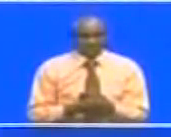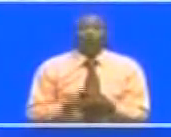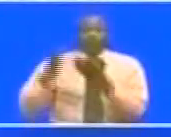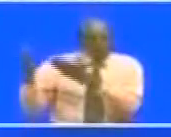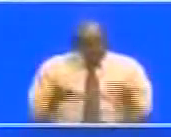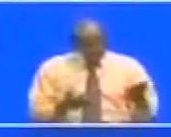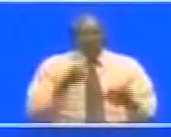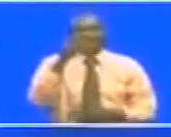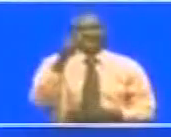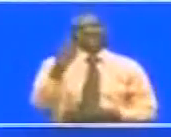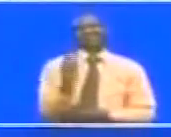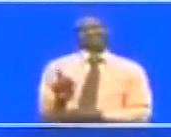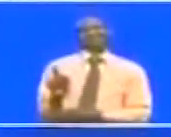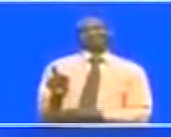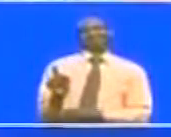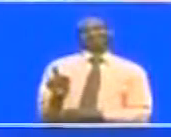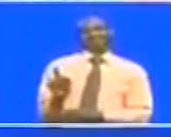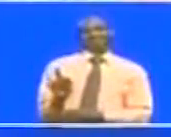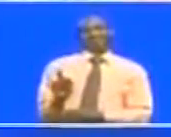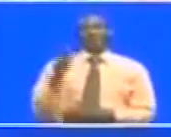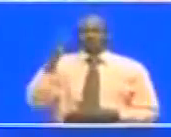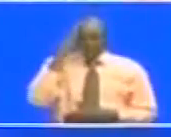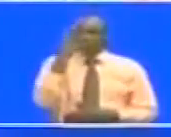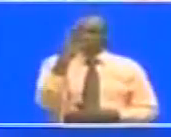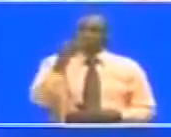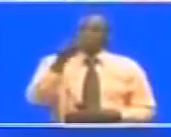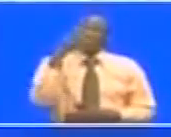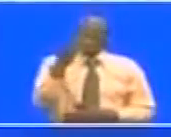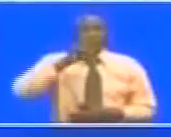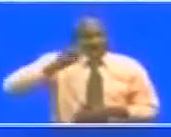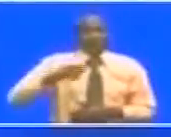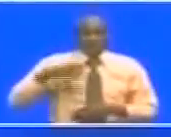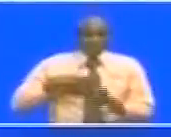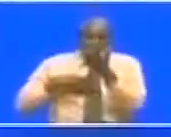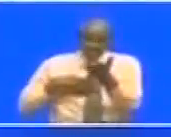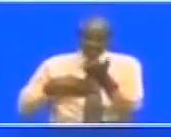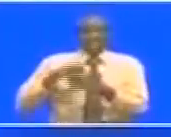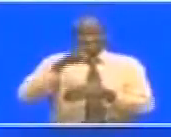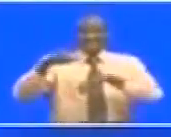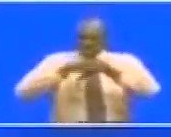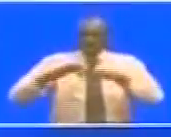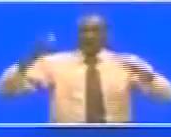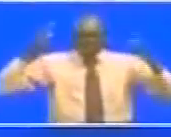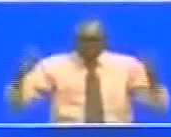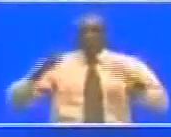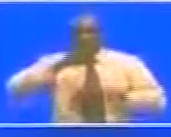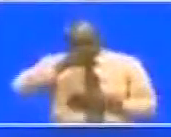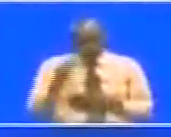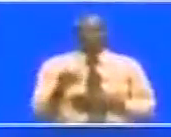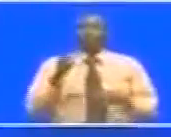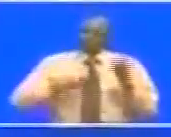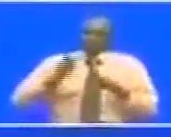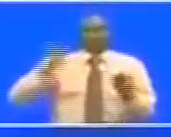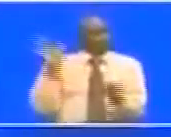Welcome to Dar es Salaam. With over 4.3 million people, Dar es Salaam is Eastern Africa's largest city by